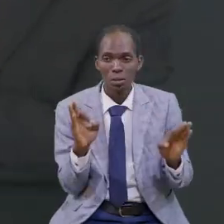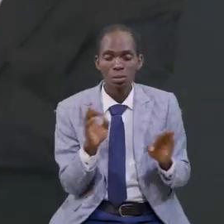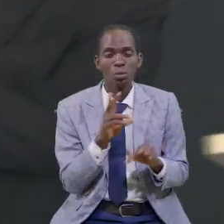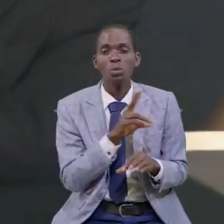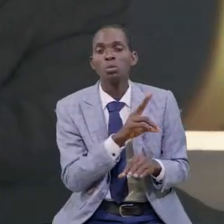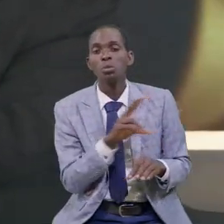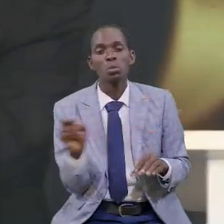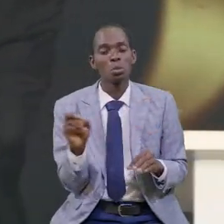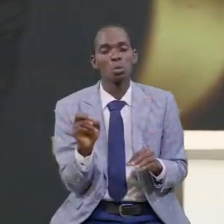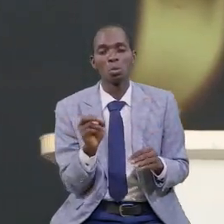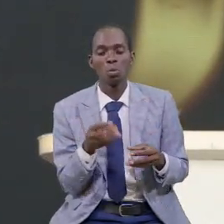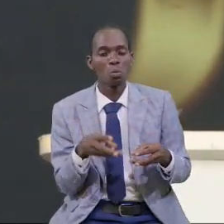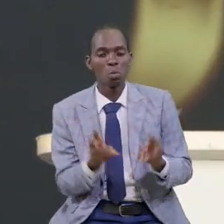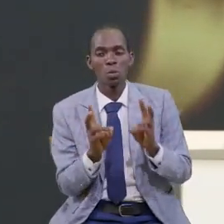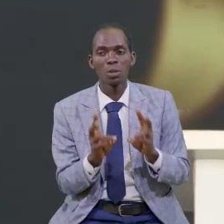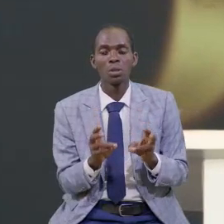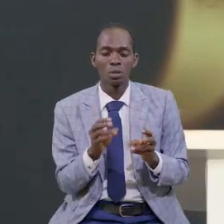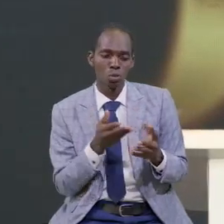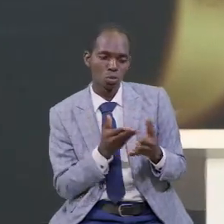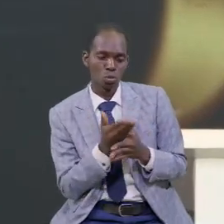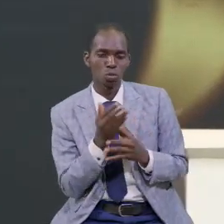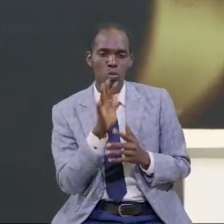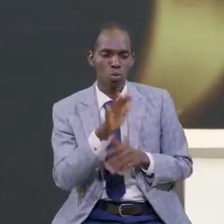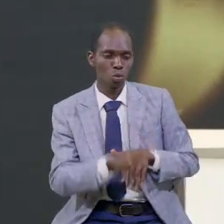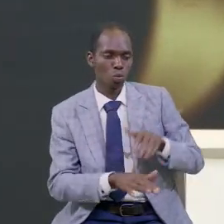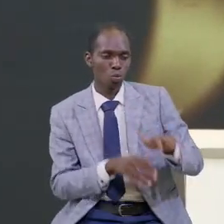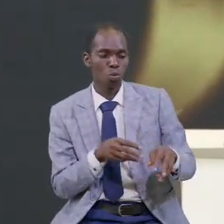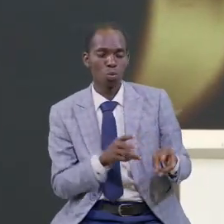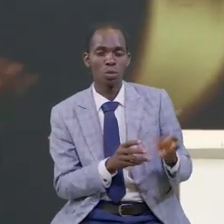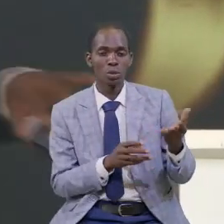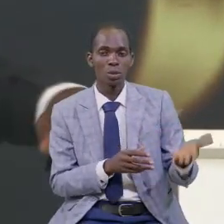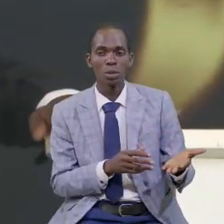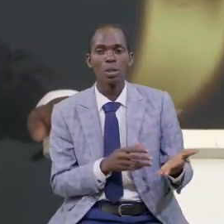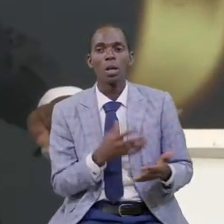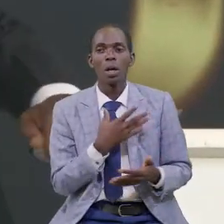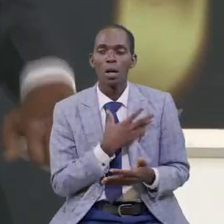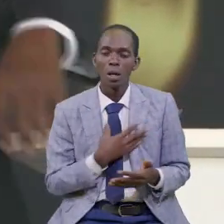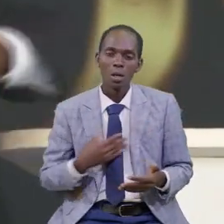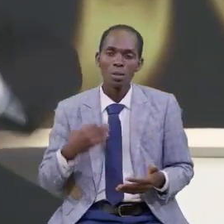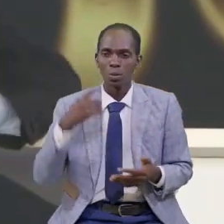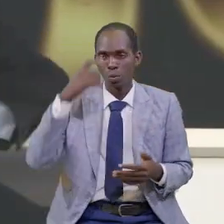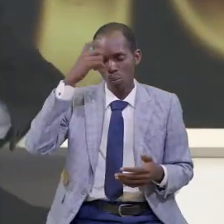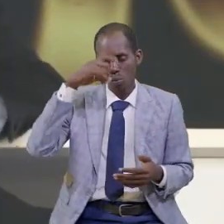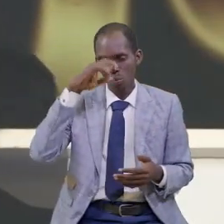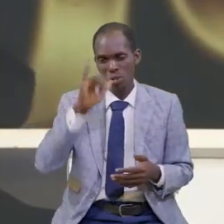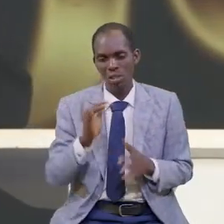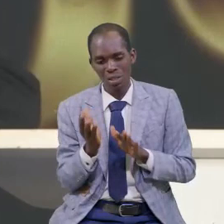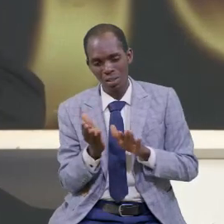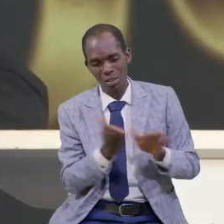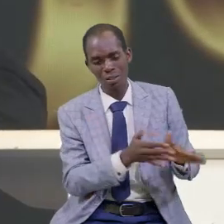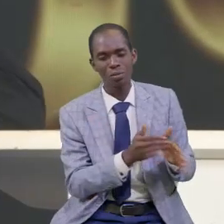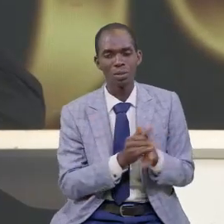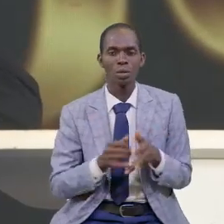coming through that path. And wisely, you leave that path, because he is